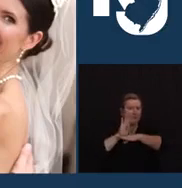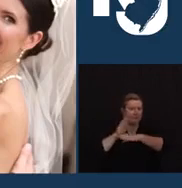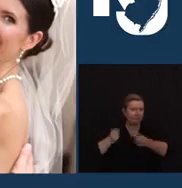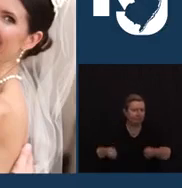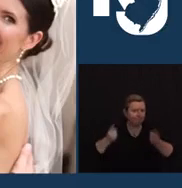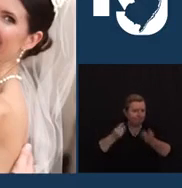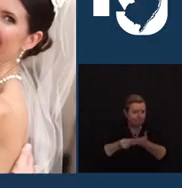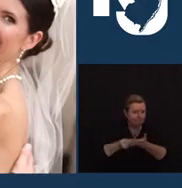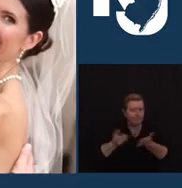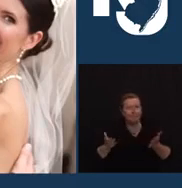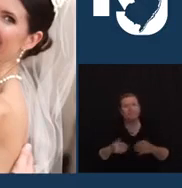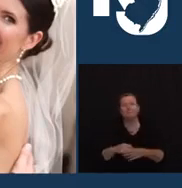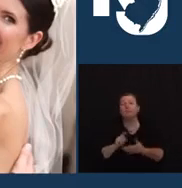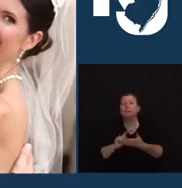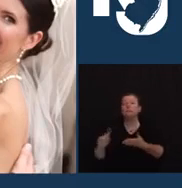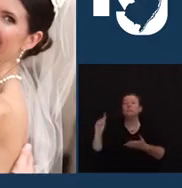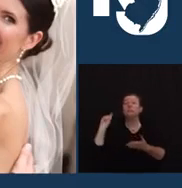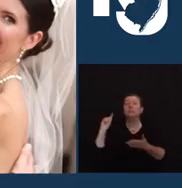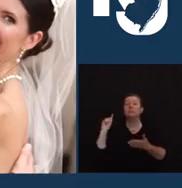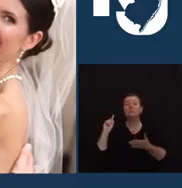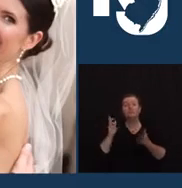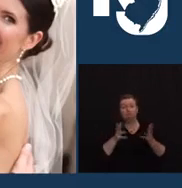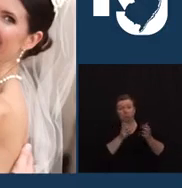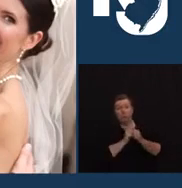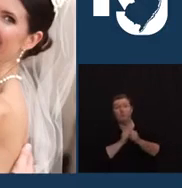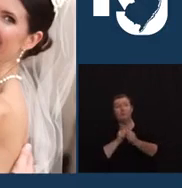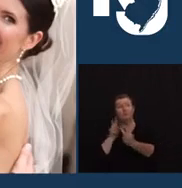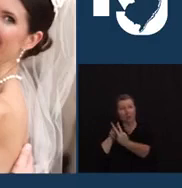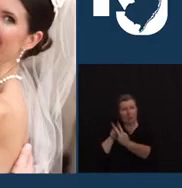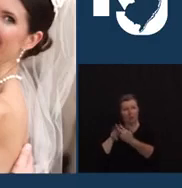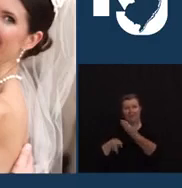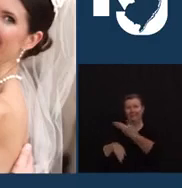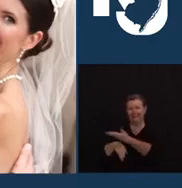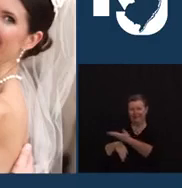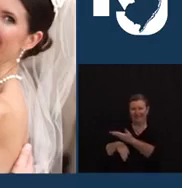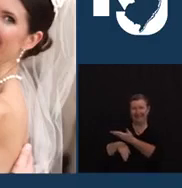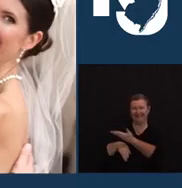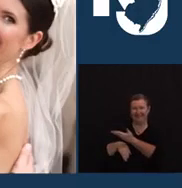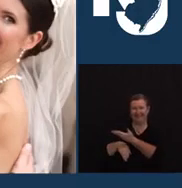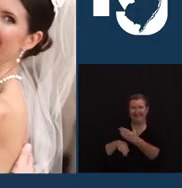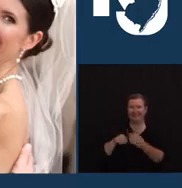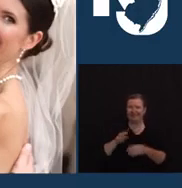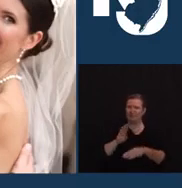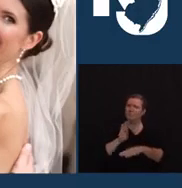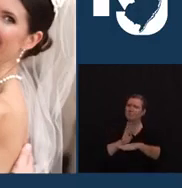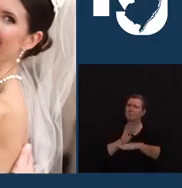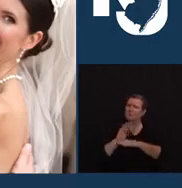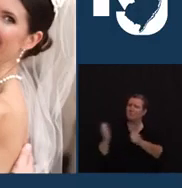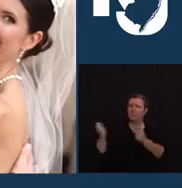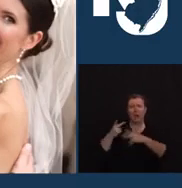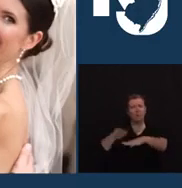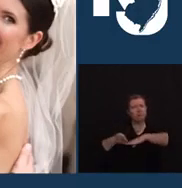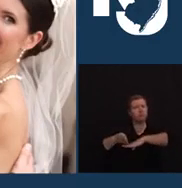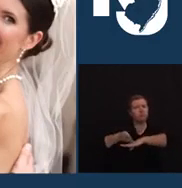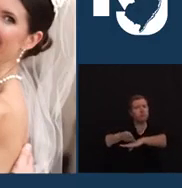catch up with Nick and thank him for keeping the faith. Business is slowly coming back, and I know that because of his and Courtney's dedication to